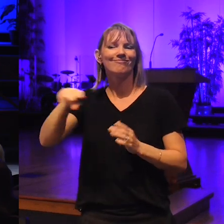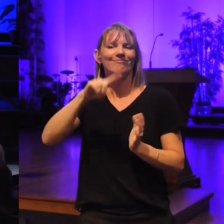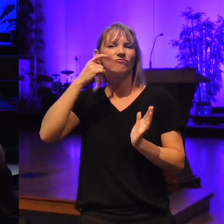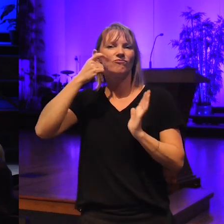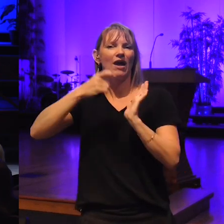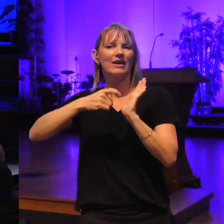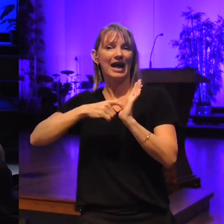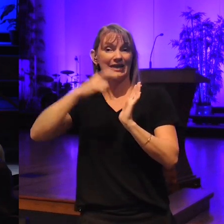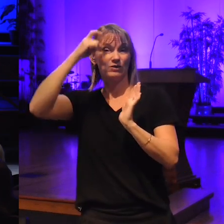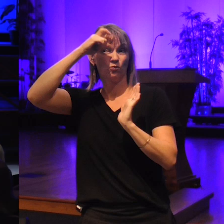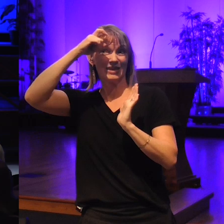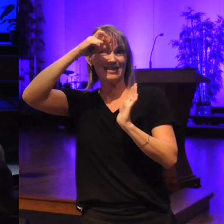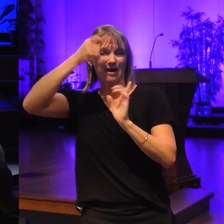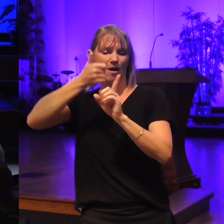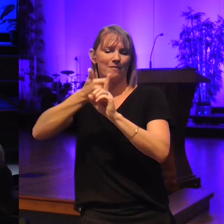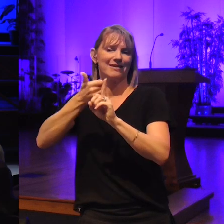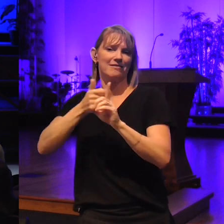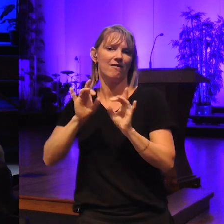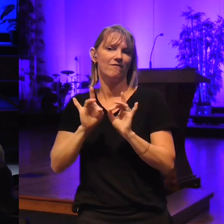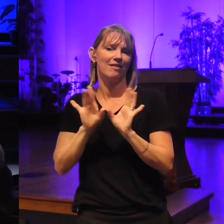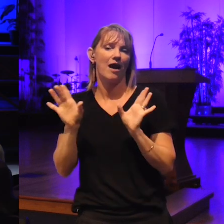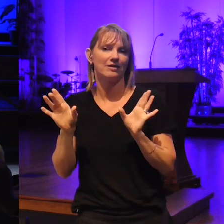was light itself.